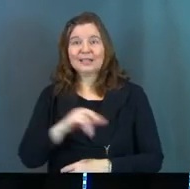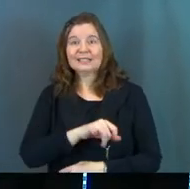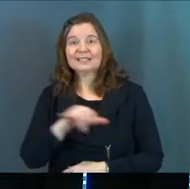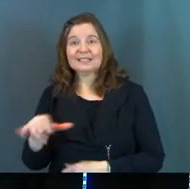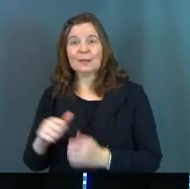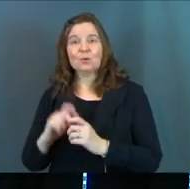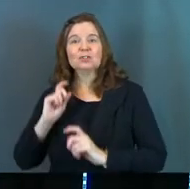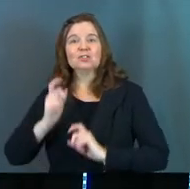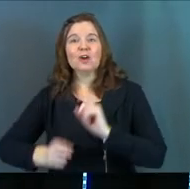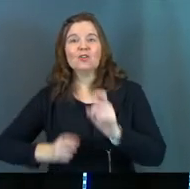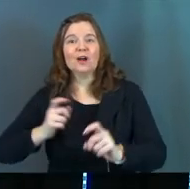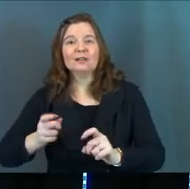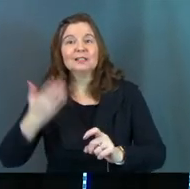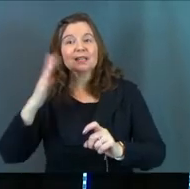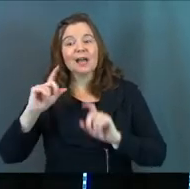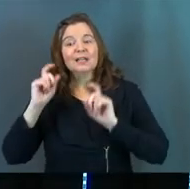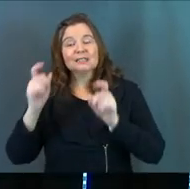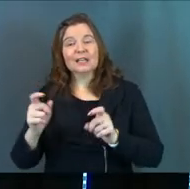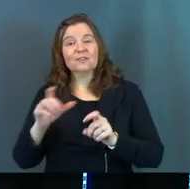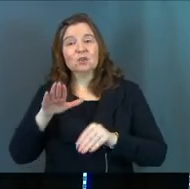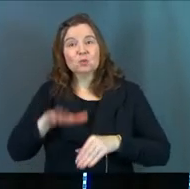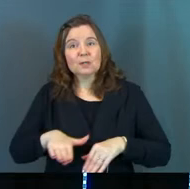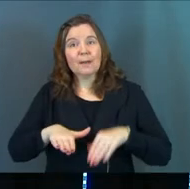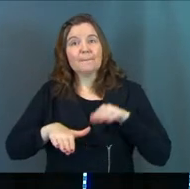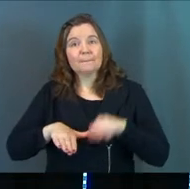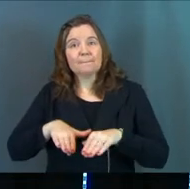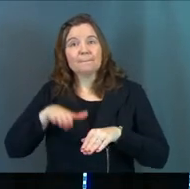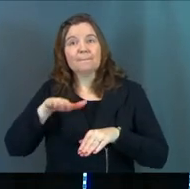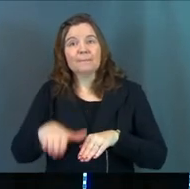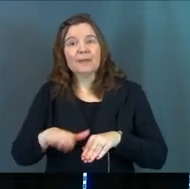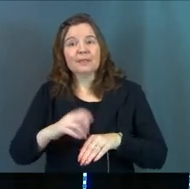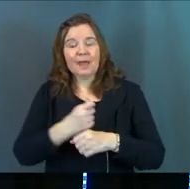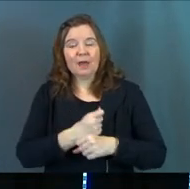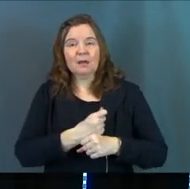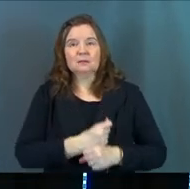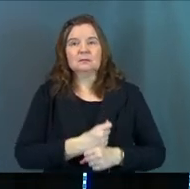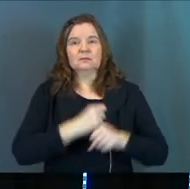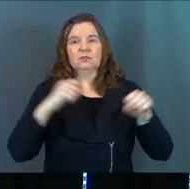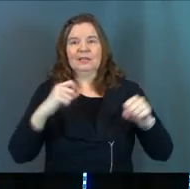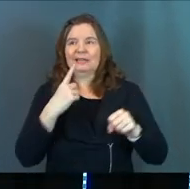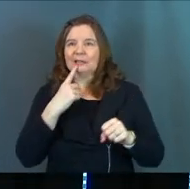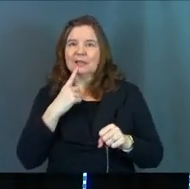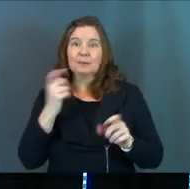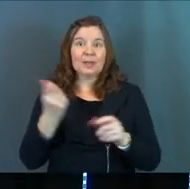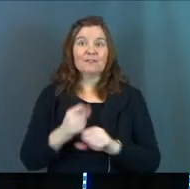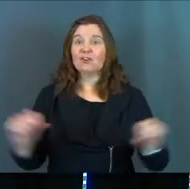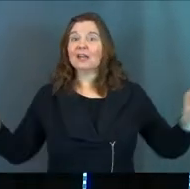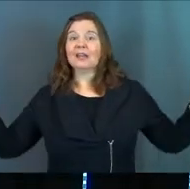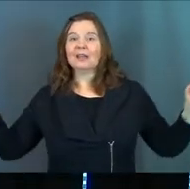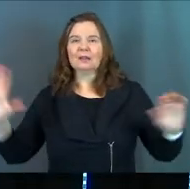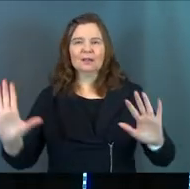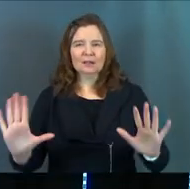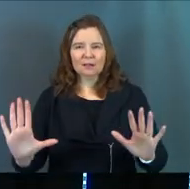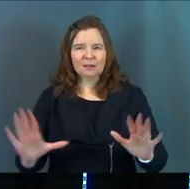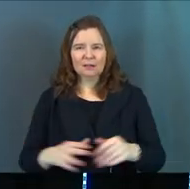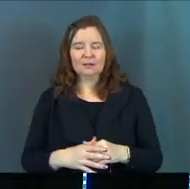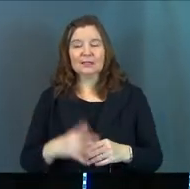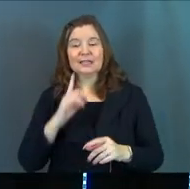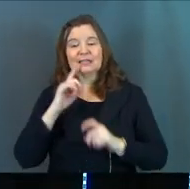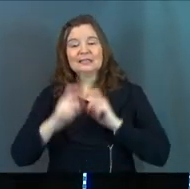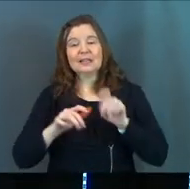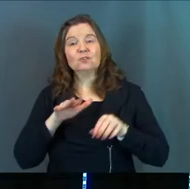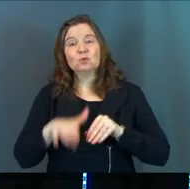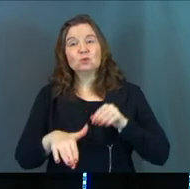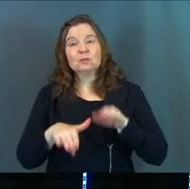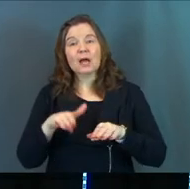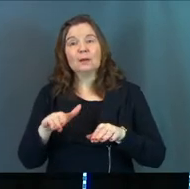same thing with generosity. God's giving you steps to take that sets you free. He's not just saying be free. He's giving